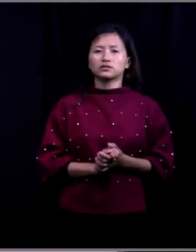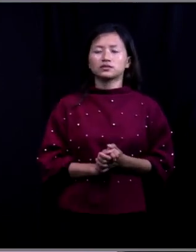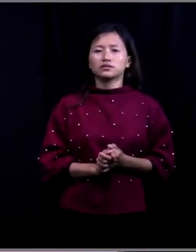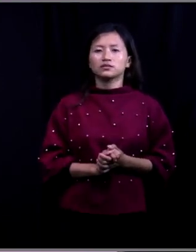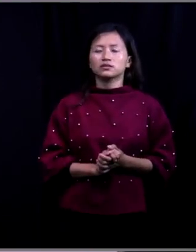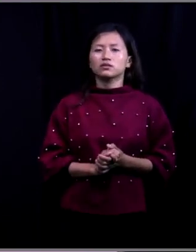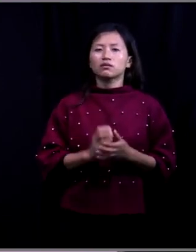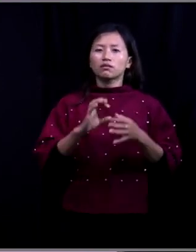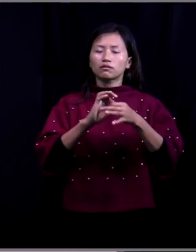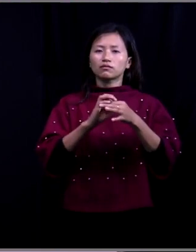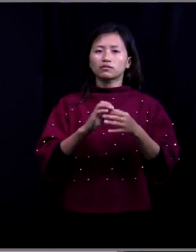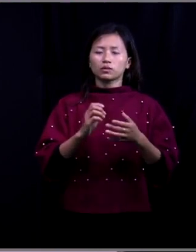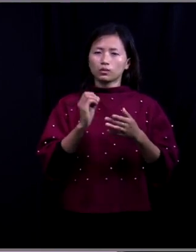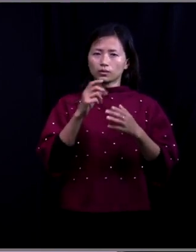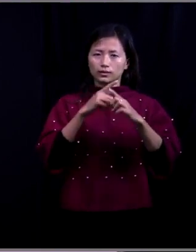of oxygen